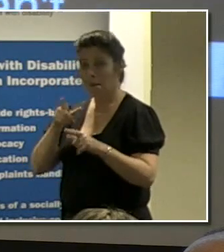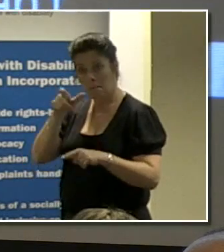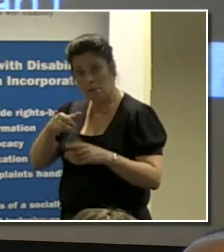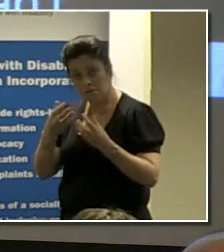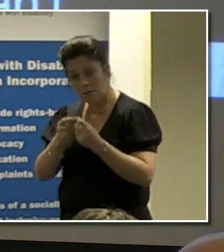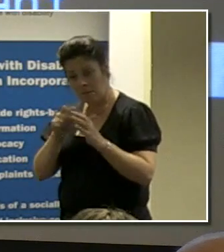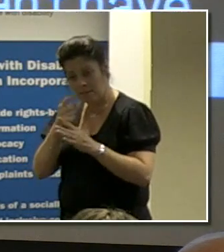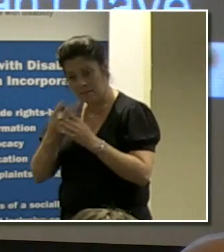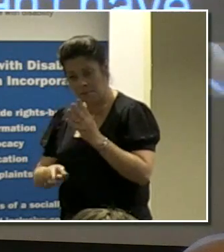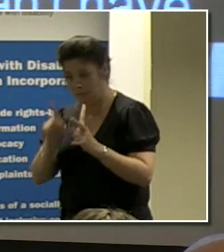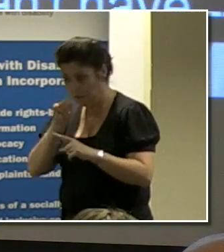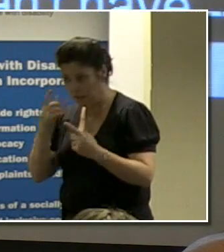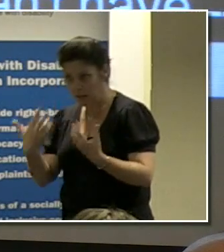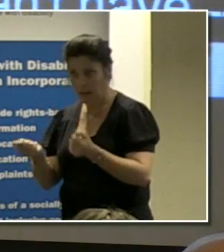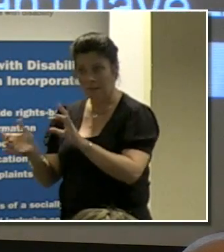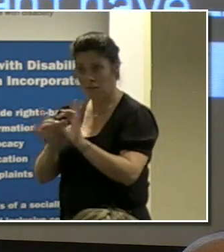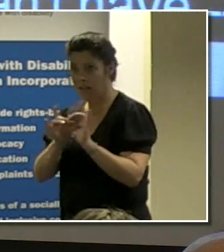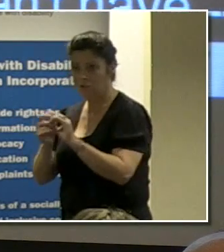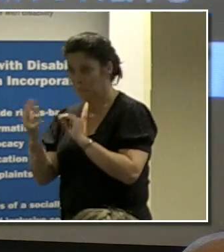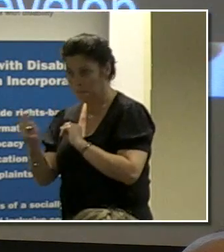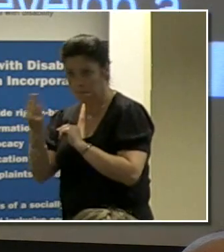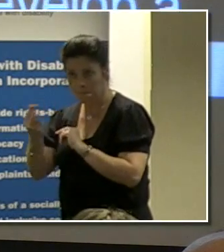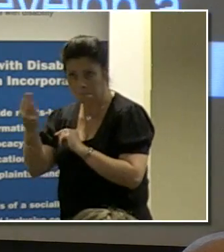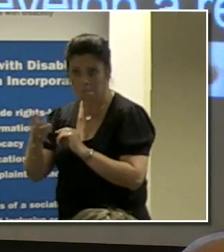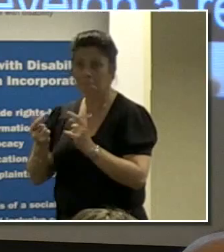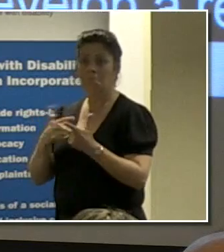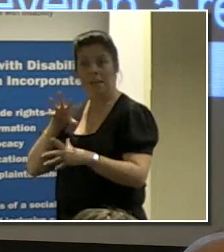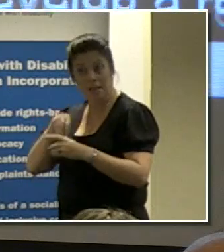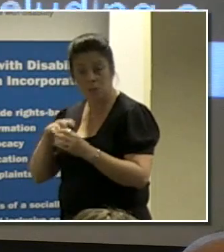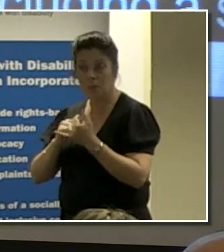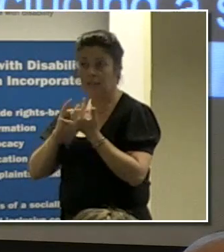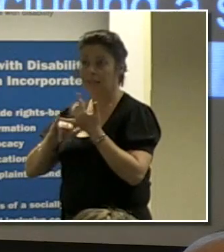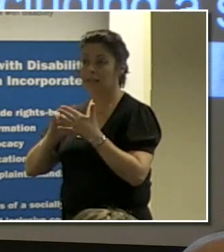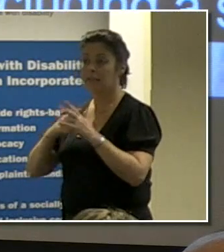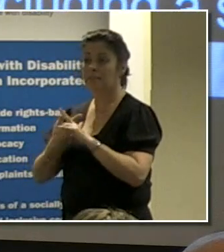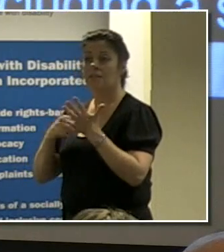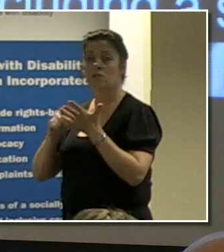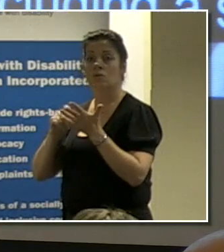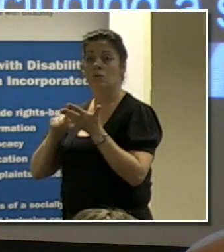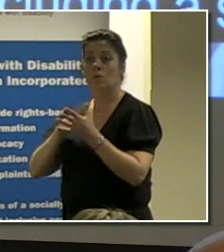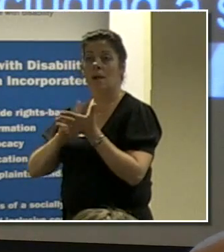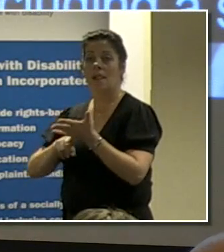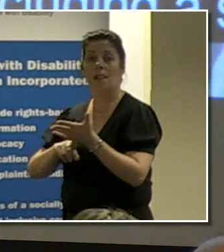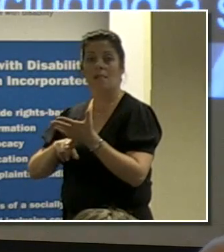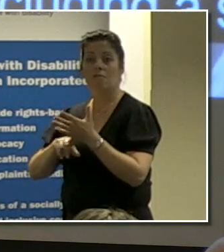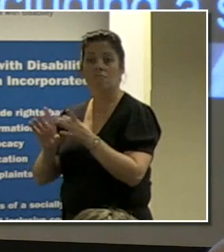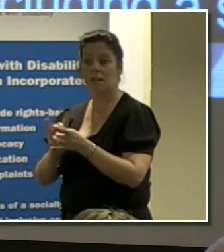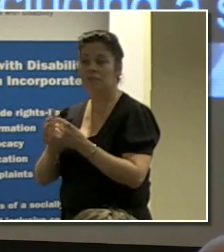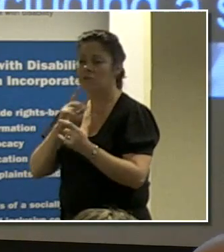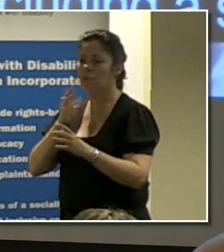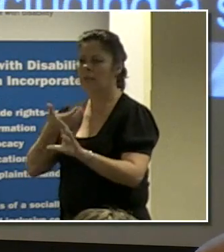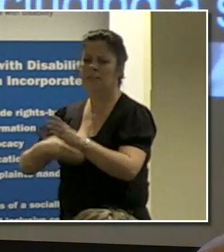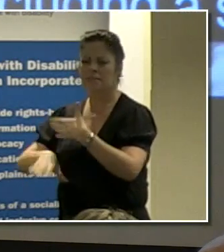can't be able to develop a relationship, including a sexual relationship, and therefore we need, you know,